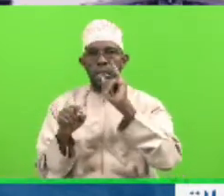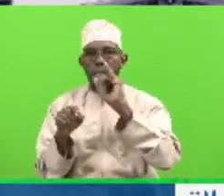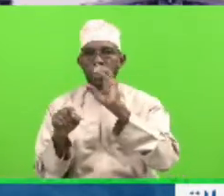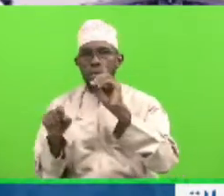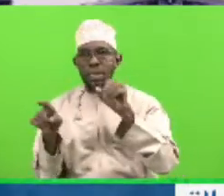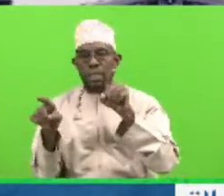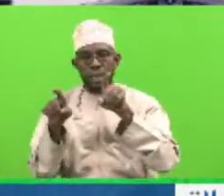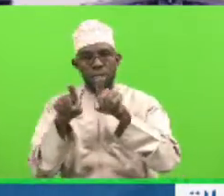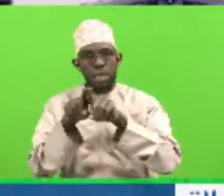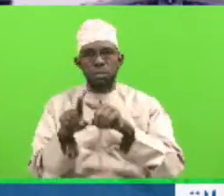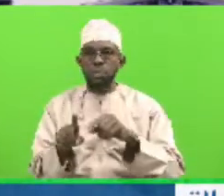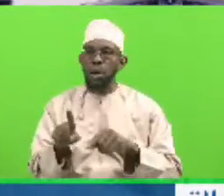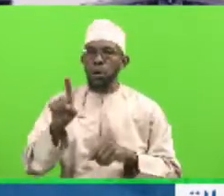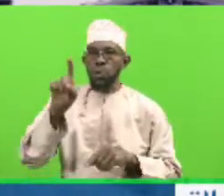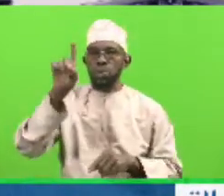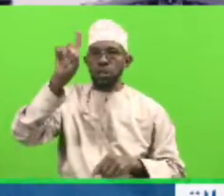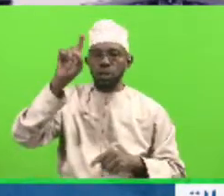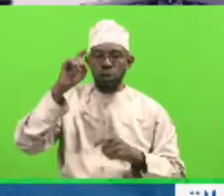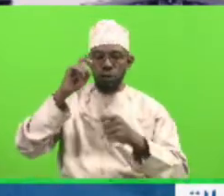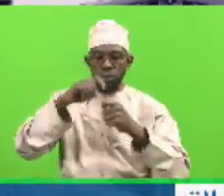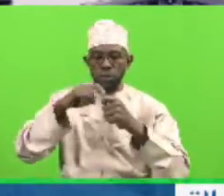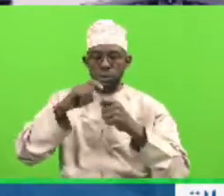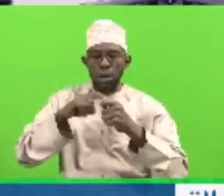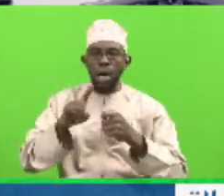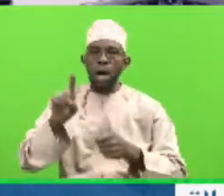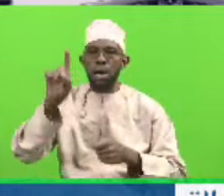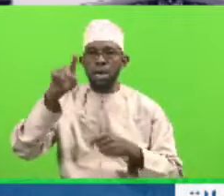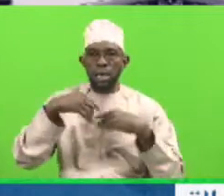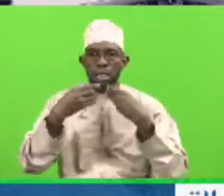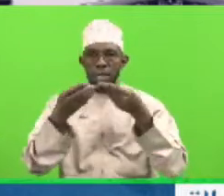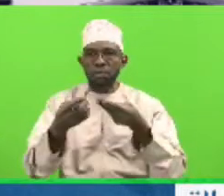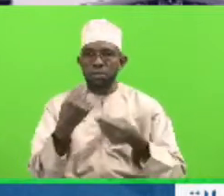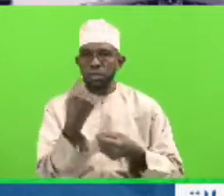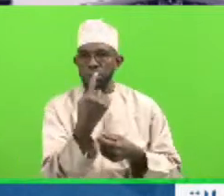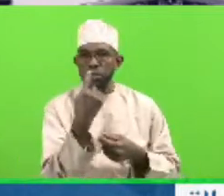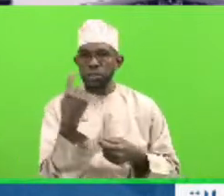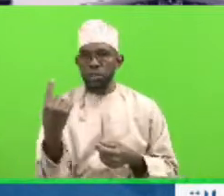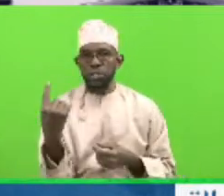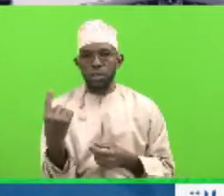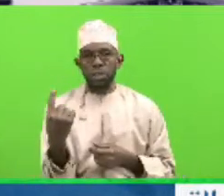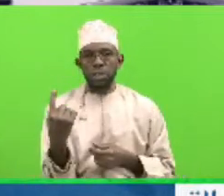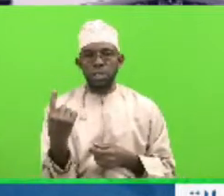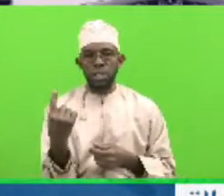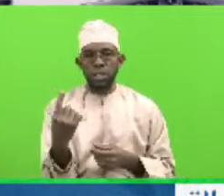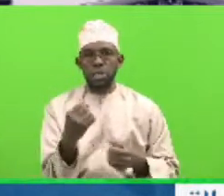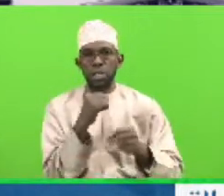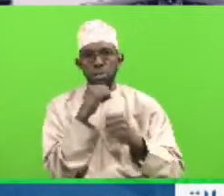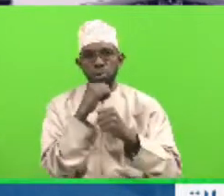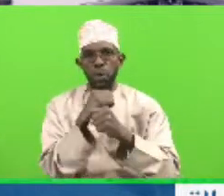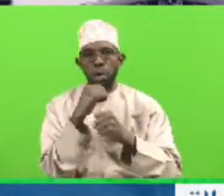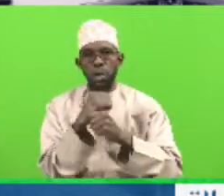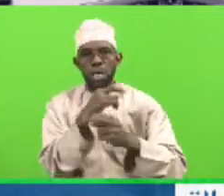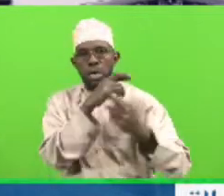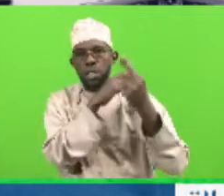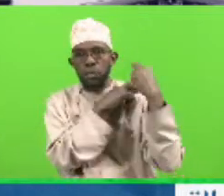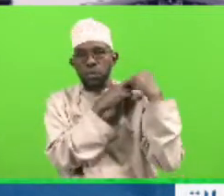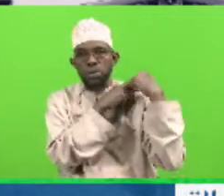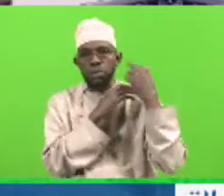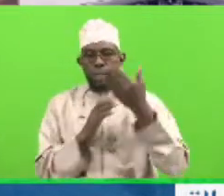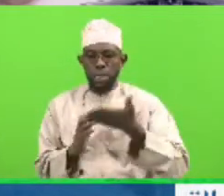identical. And Allah subhanahu wa ta'ala has given each one of them duties, obligation, and